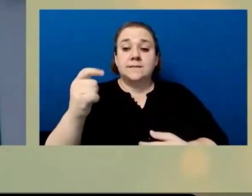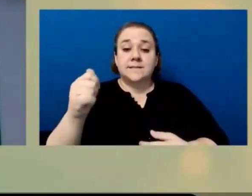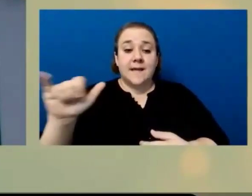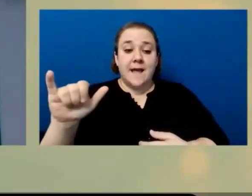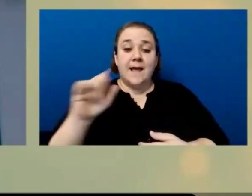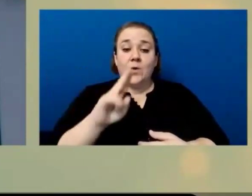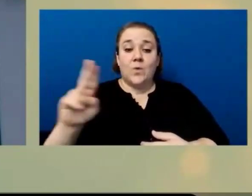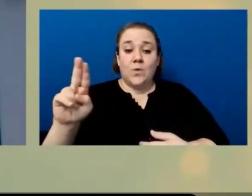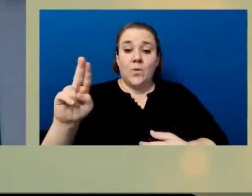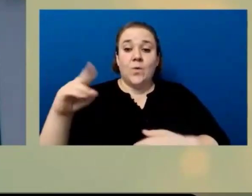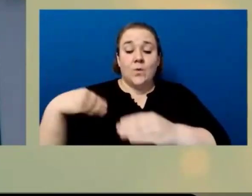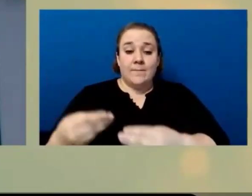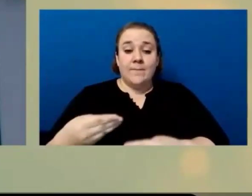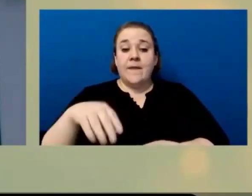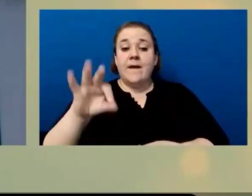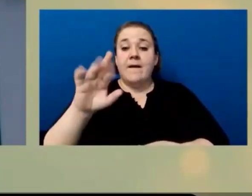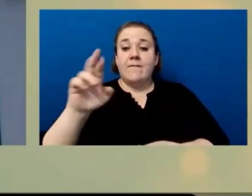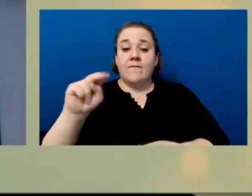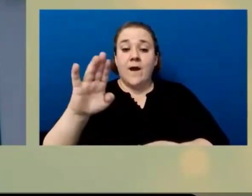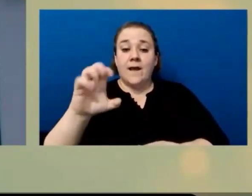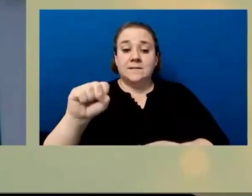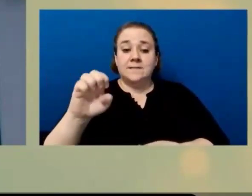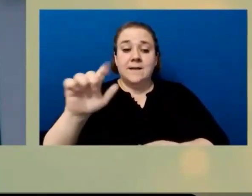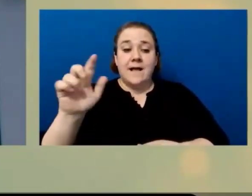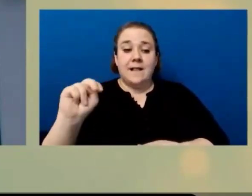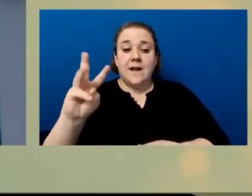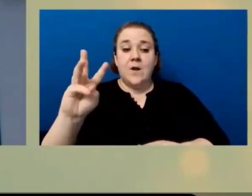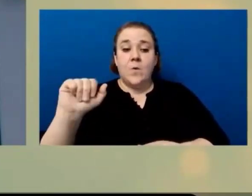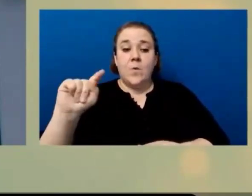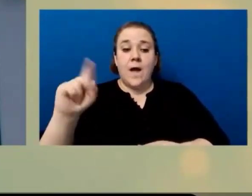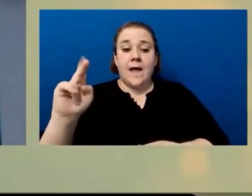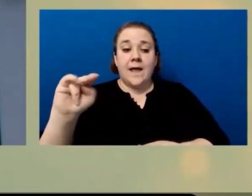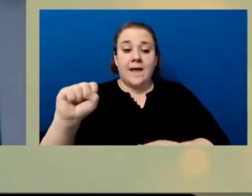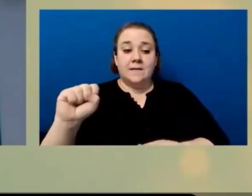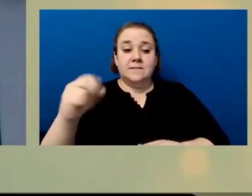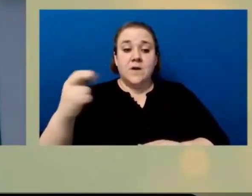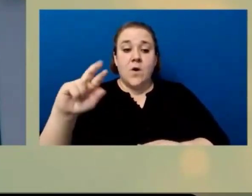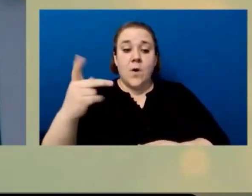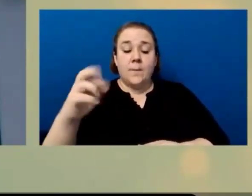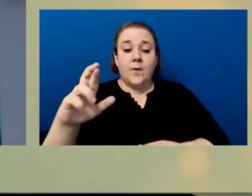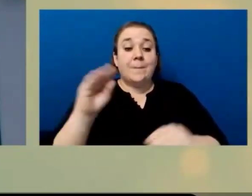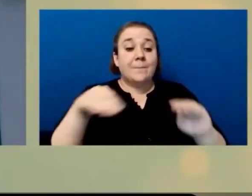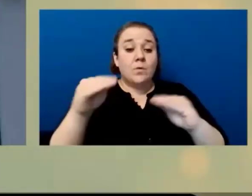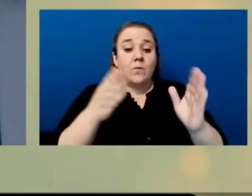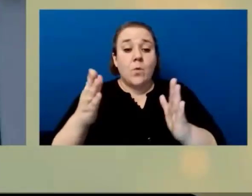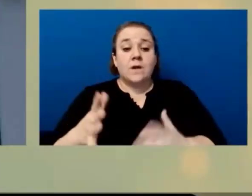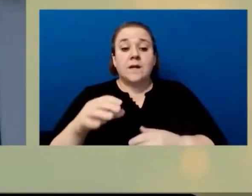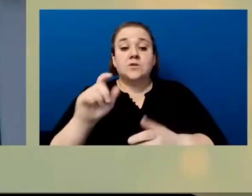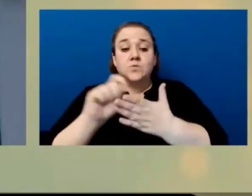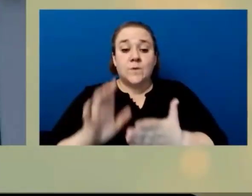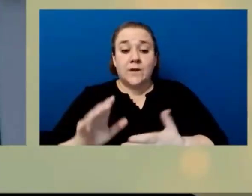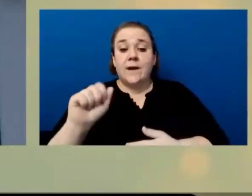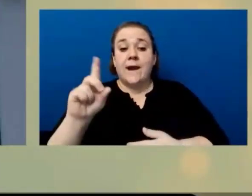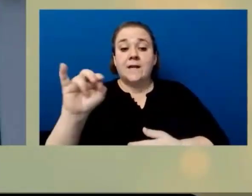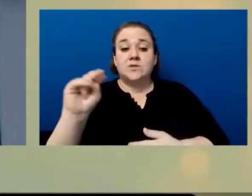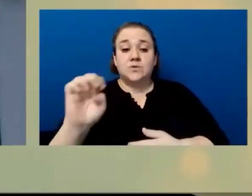Gay, Unitarian Universalist ancestor Frances Ellen Watkins Harper, movement organizers and writers Adrienne Marie Brown